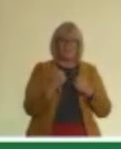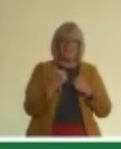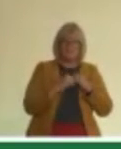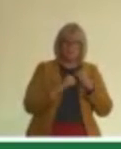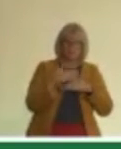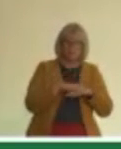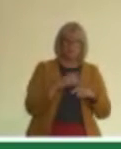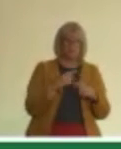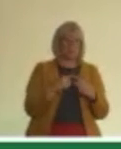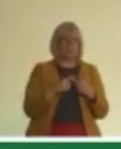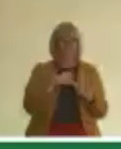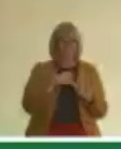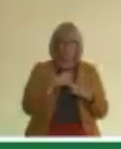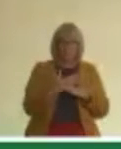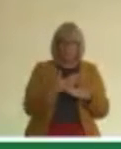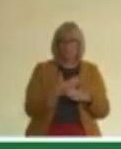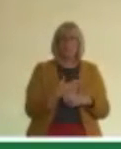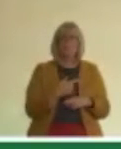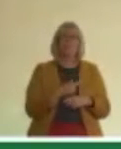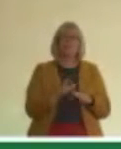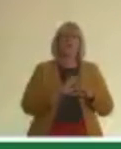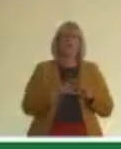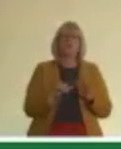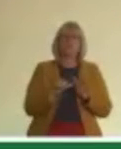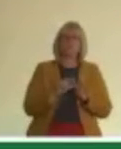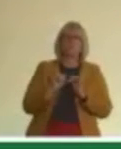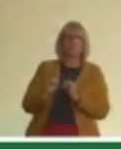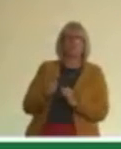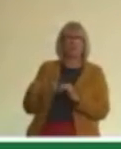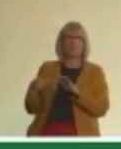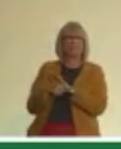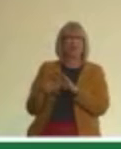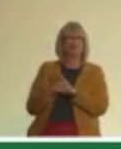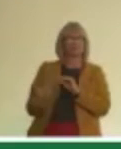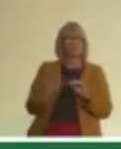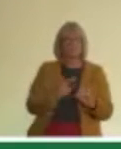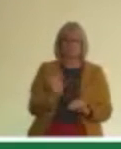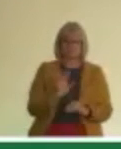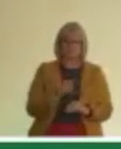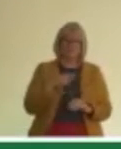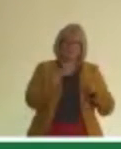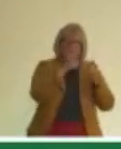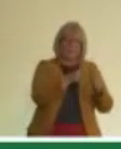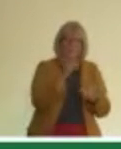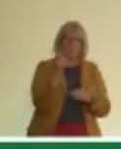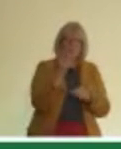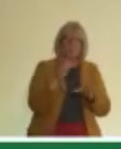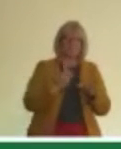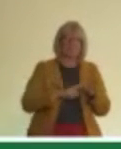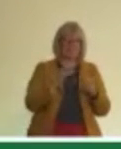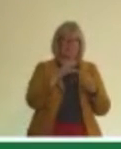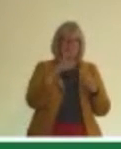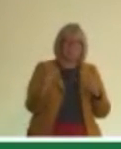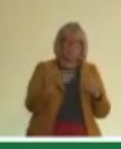not the problems of migrants. They are problems caused by 13 years of Tory austerity and the Labour Party complicit in